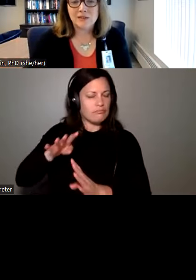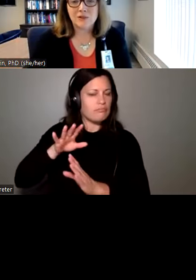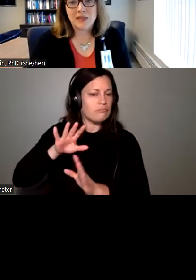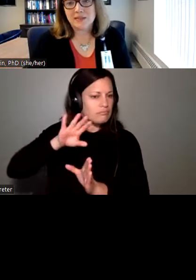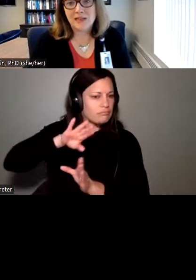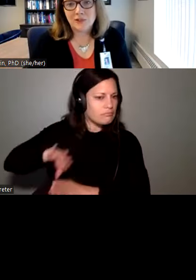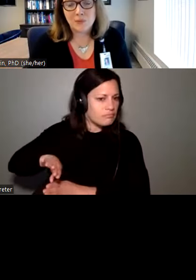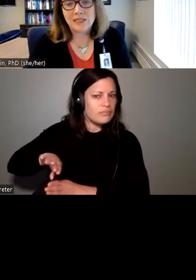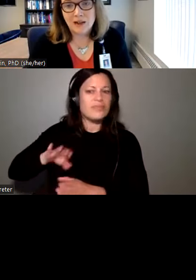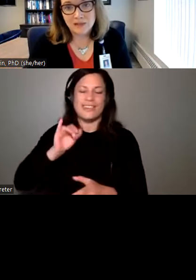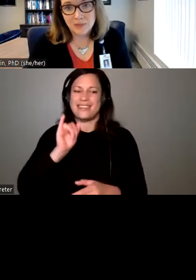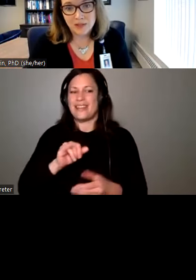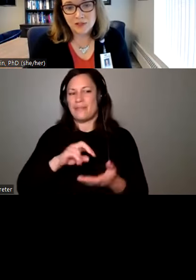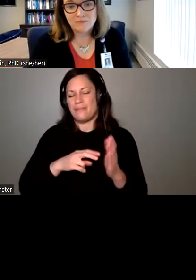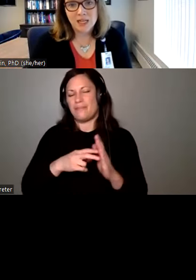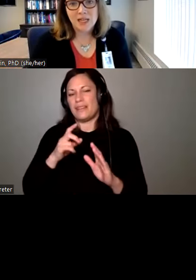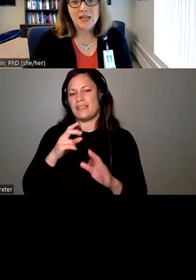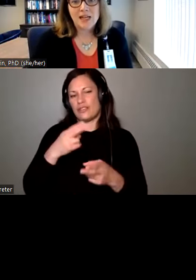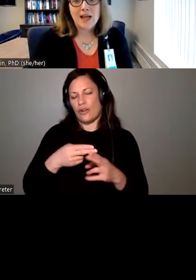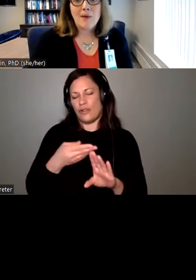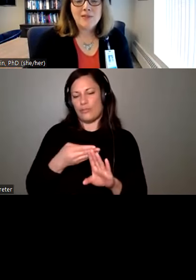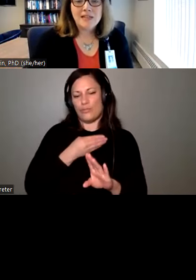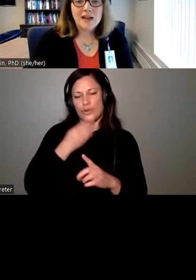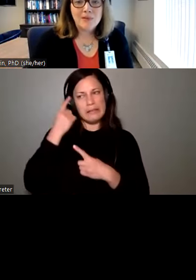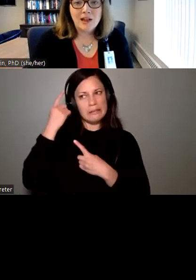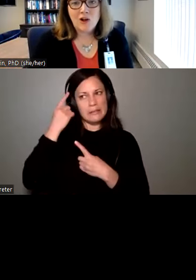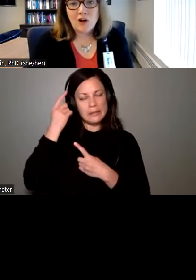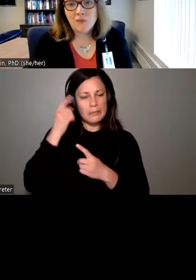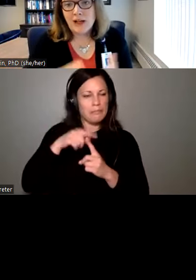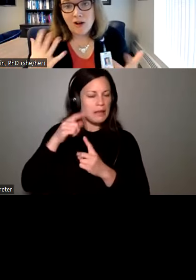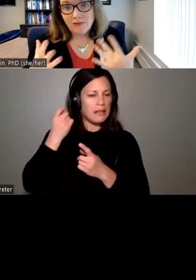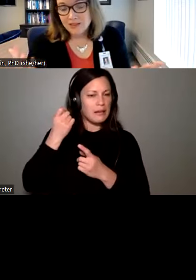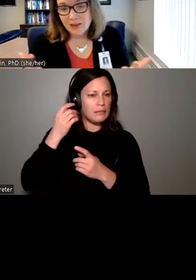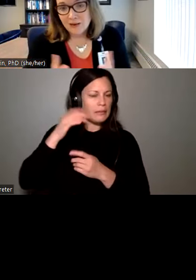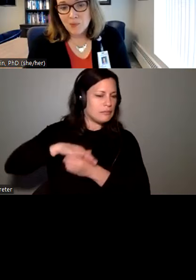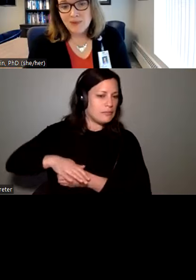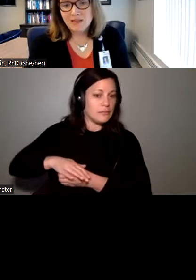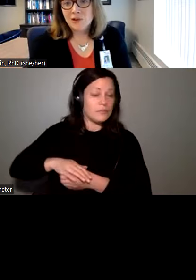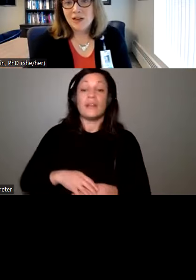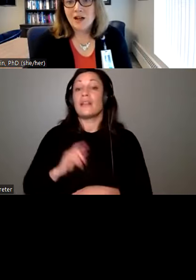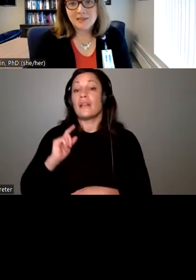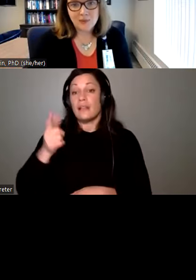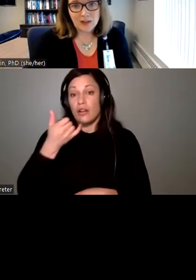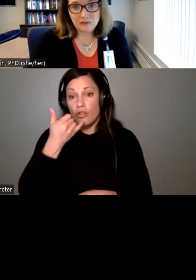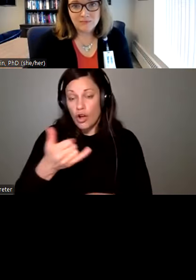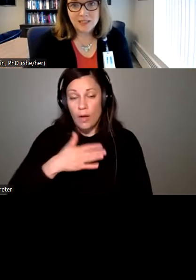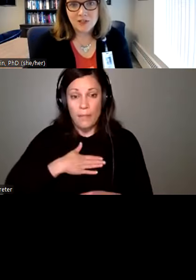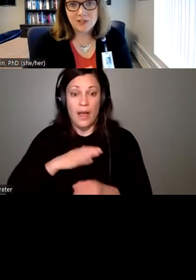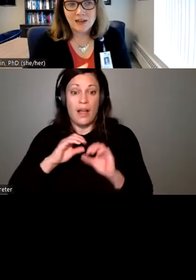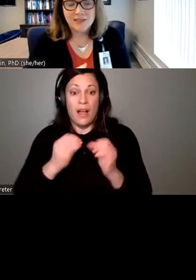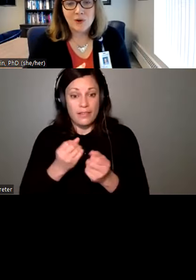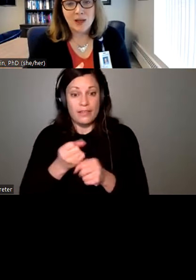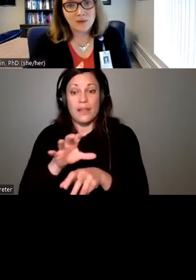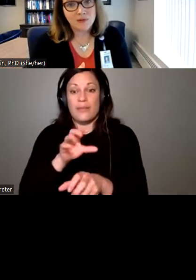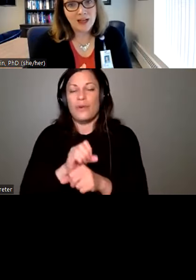would consider to be a stage of pre-contemplation. About the time that they call my office to make an appointment, they're in contemplation. They start